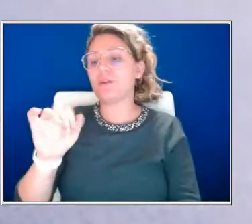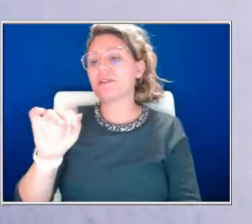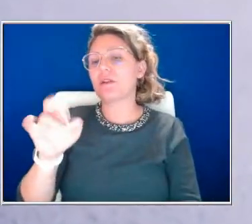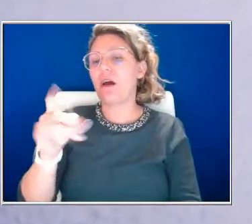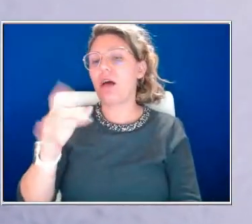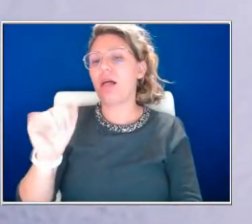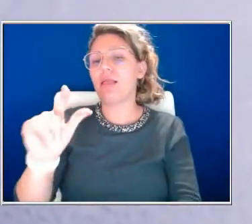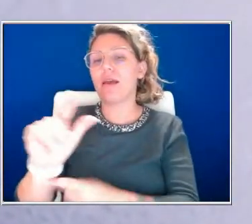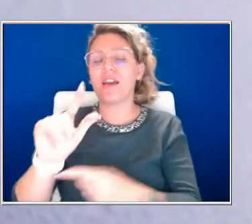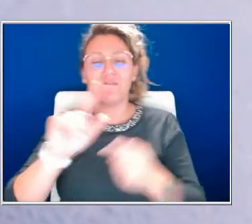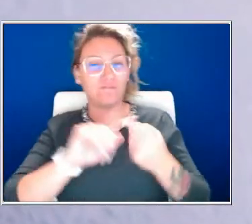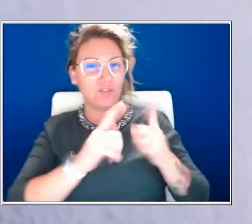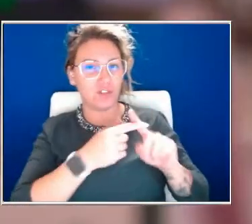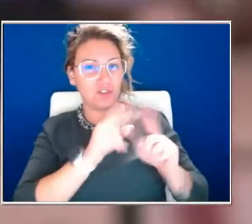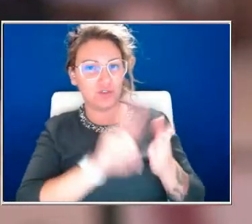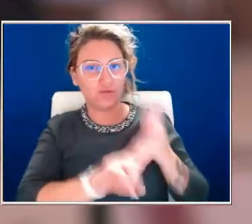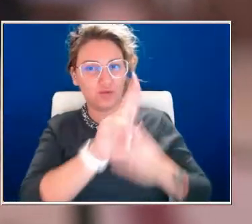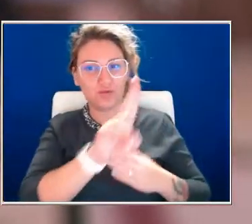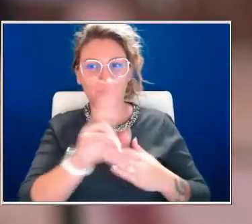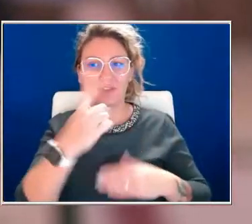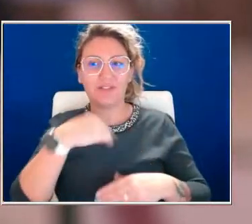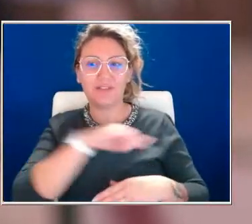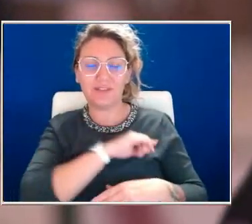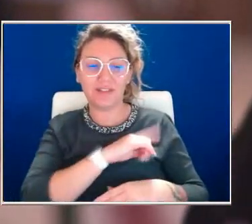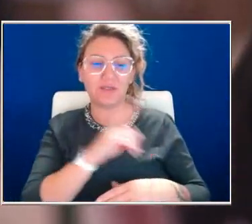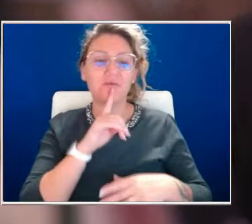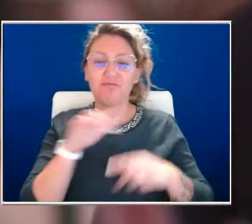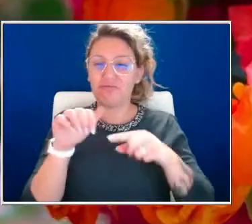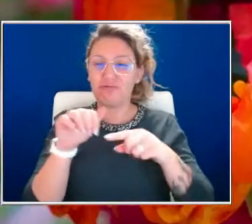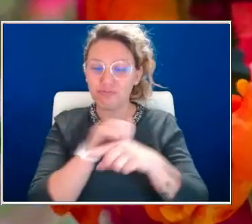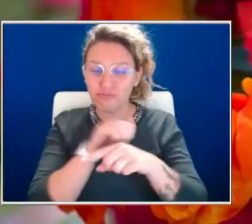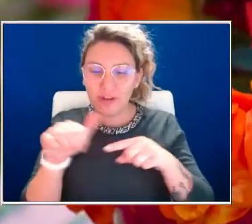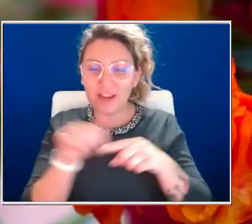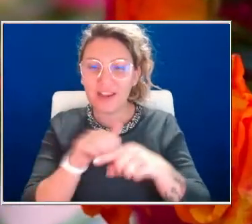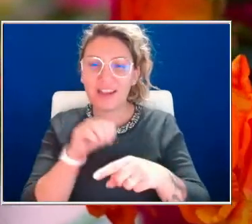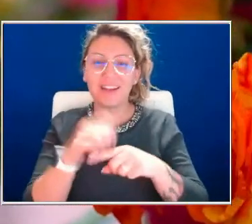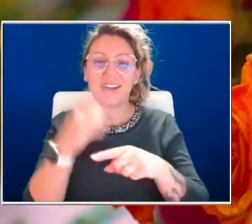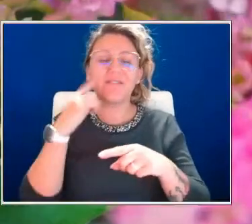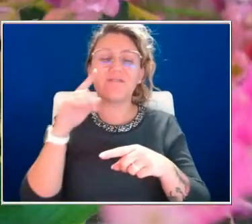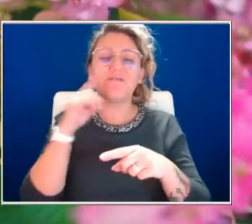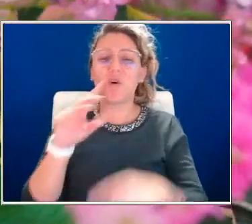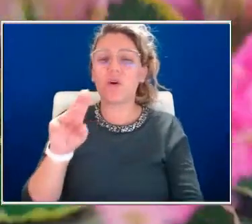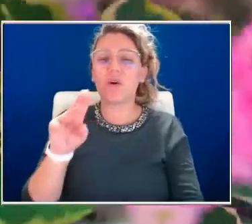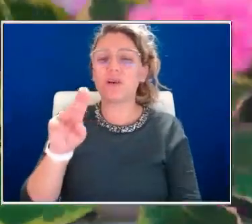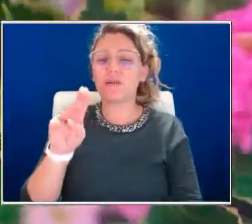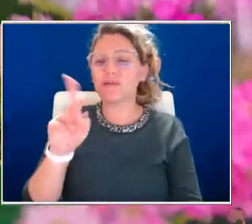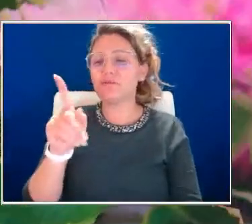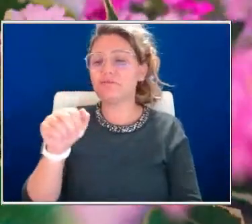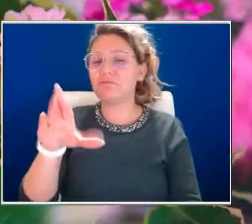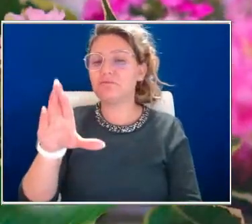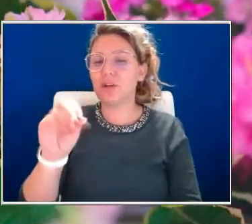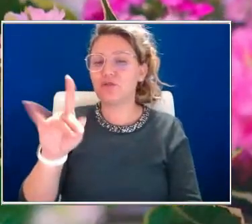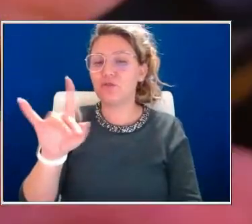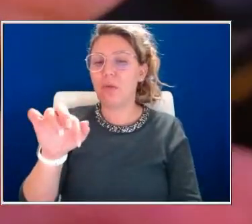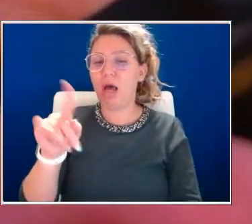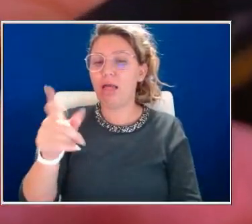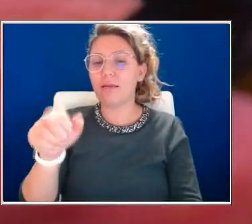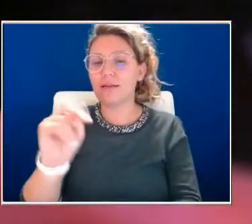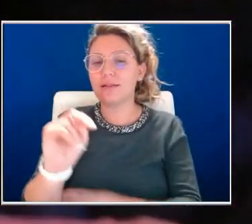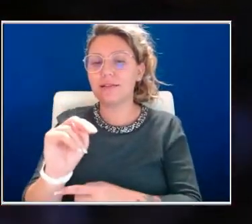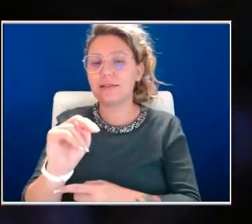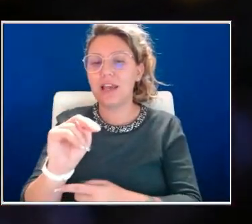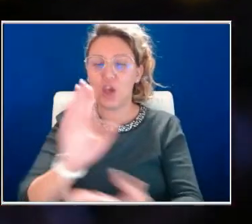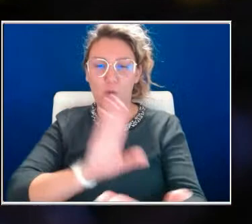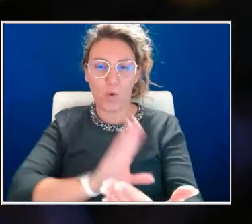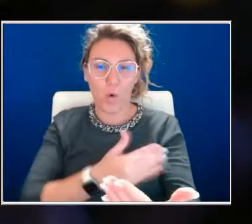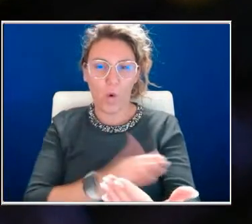and we were training to audition for the Metropolitan Chorus. And somewhere in the end